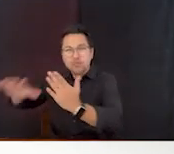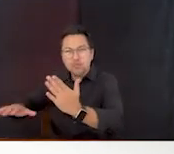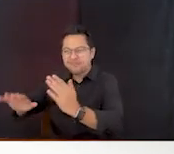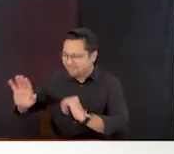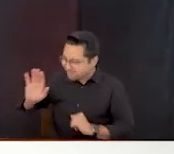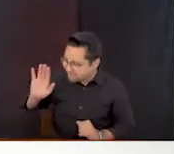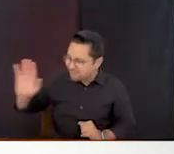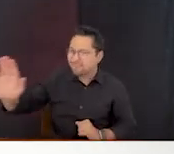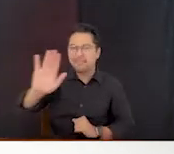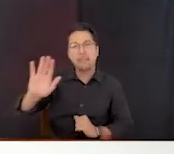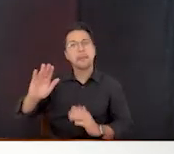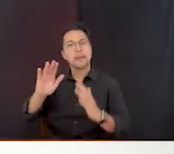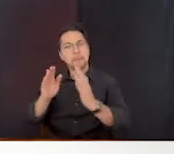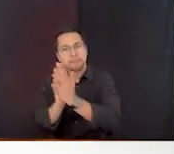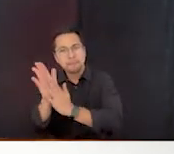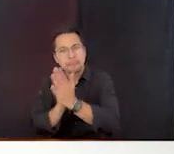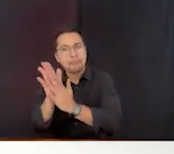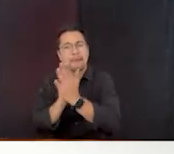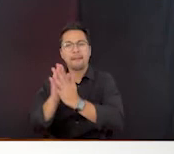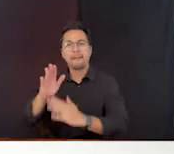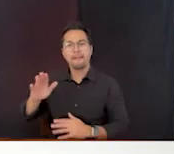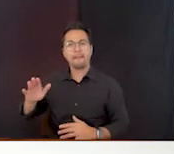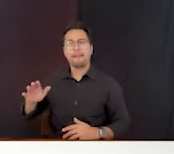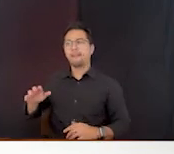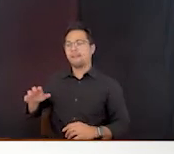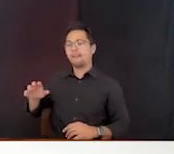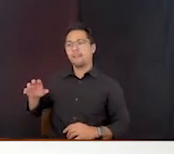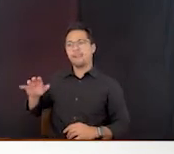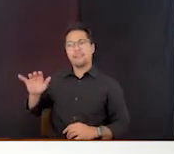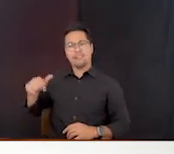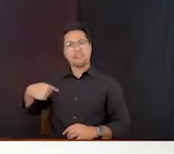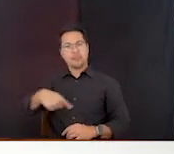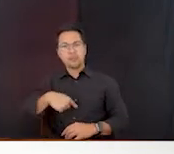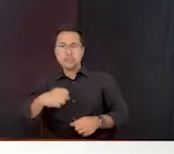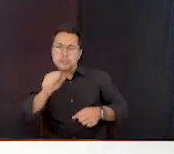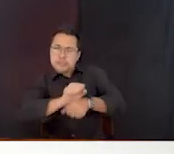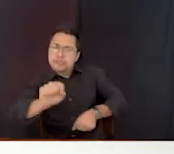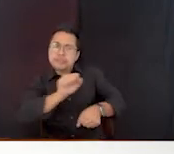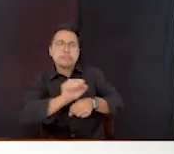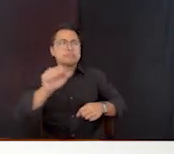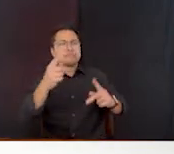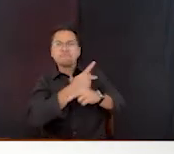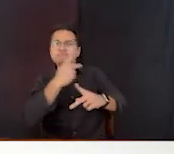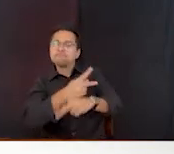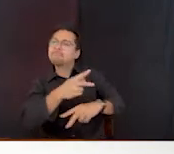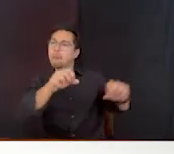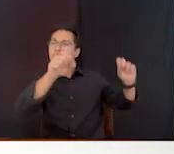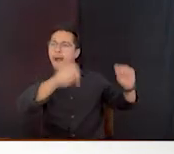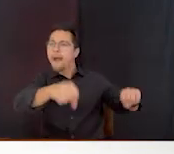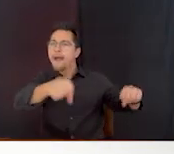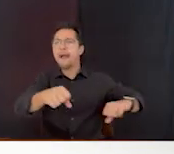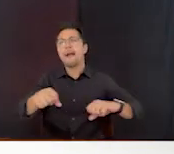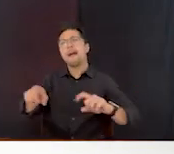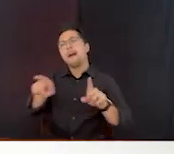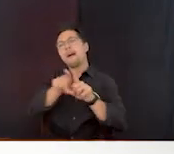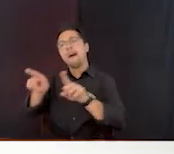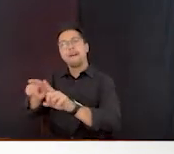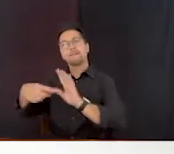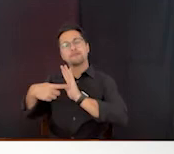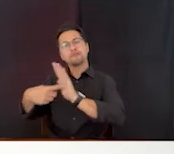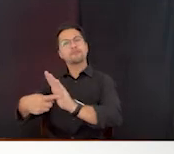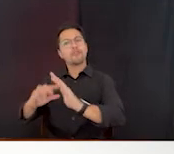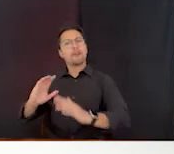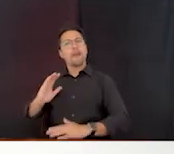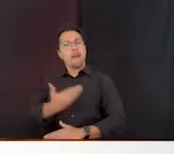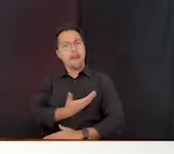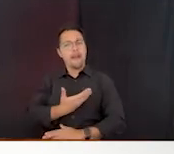Thank you, Tyler. I've had the privilege of being part of this group for now almost 5 years, and it's because of the